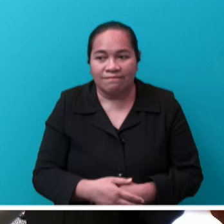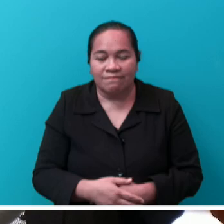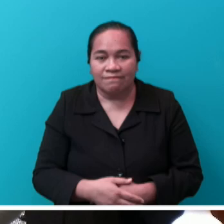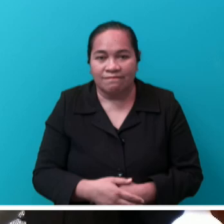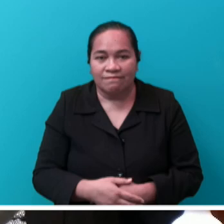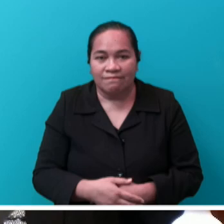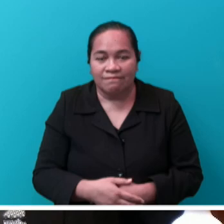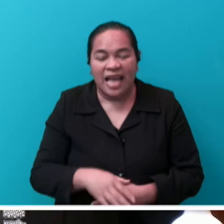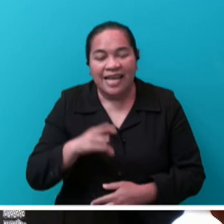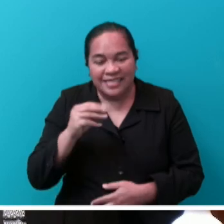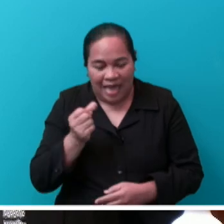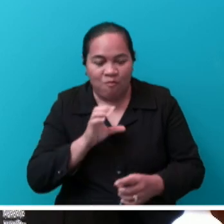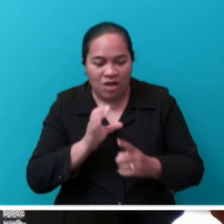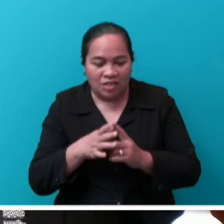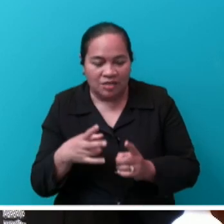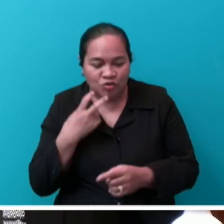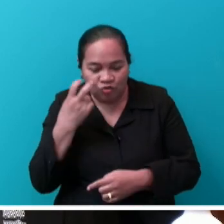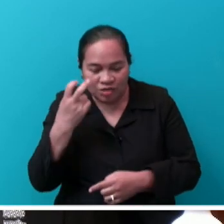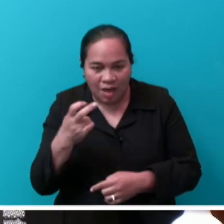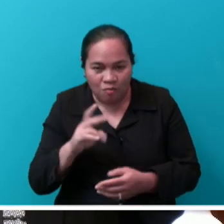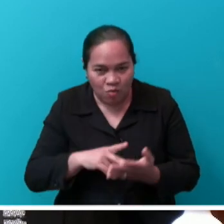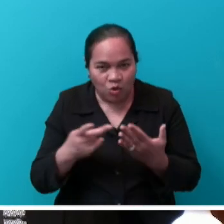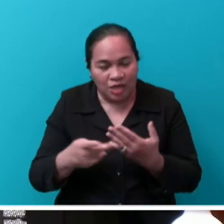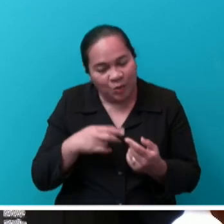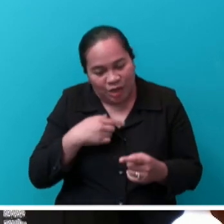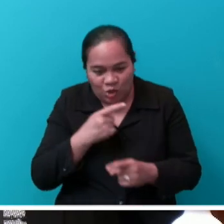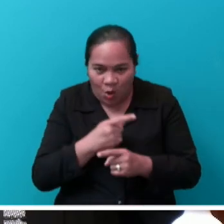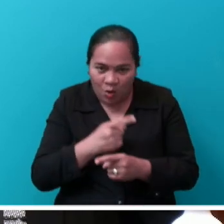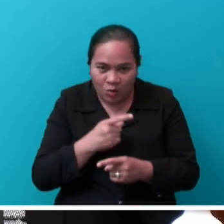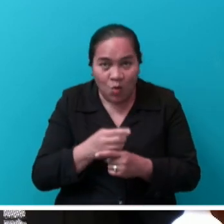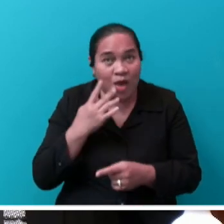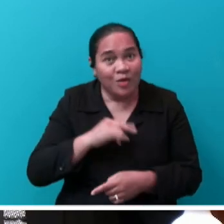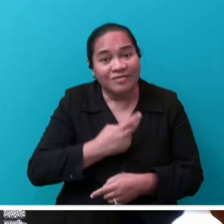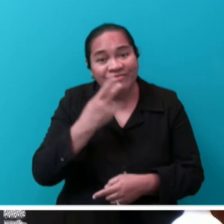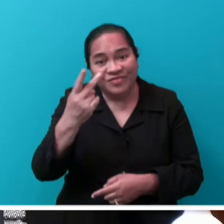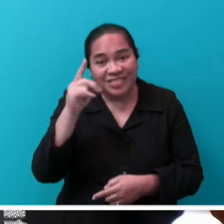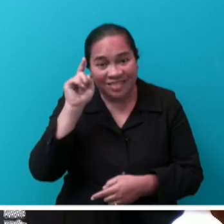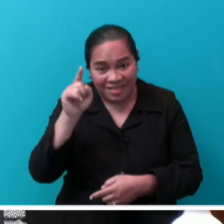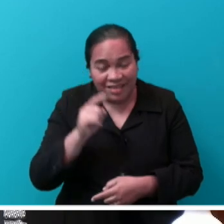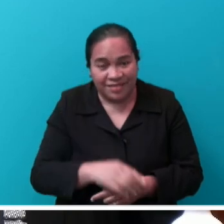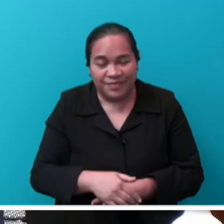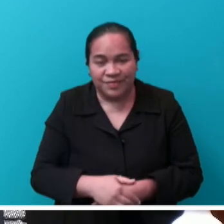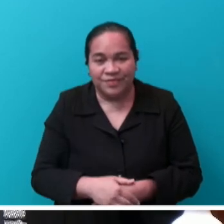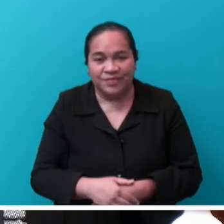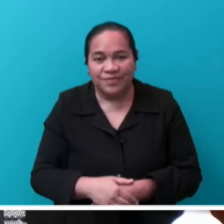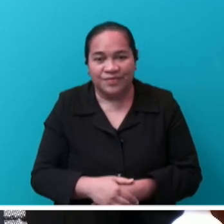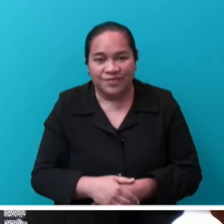cultural tourism projects being discussed, were discussed during the visit. And again,